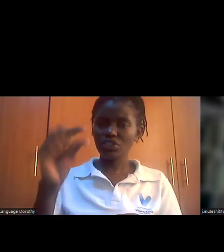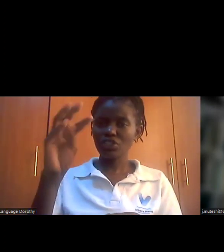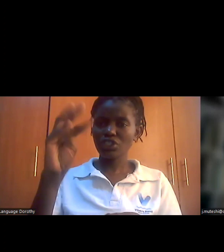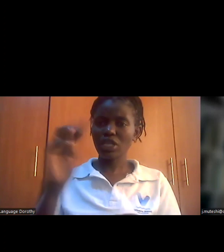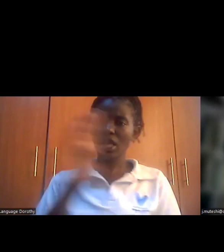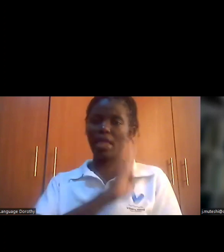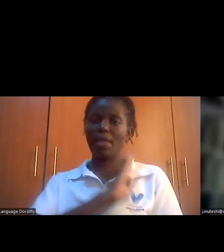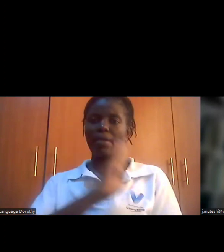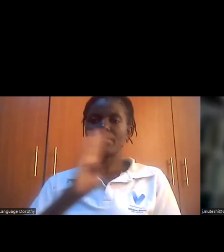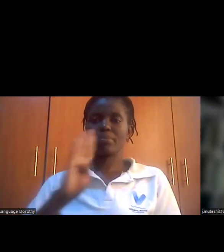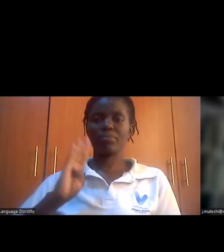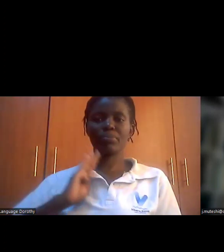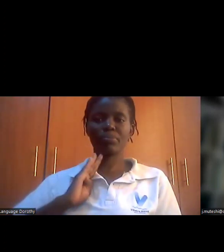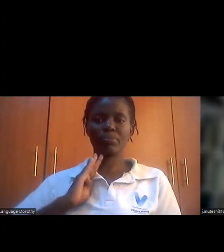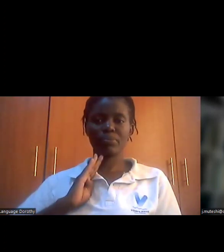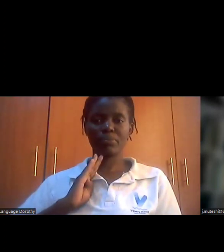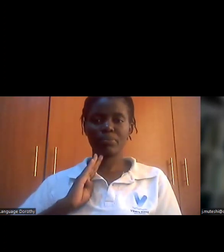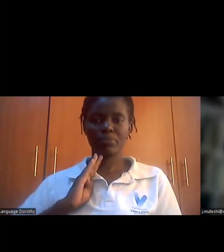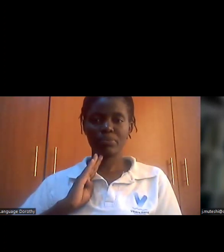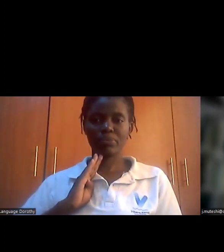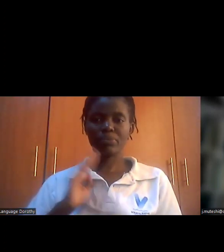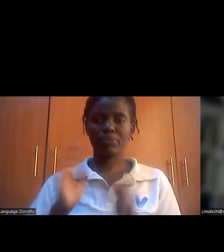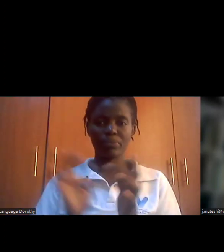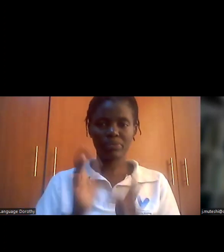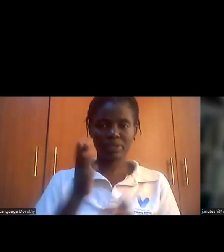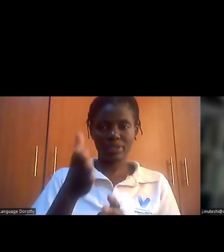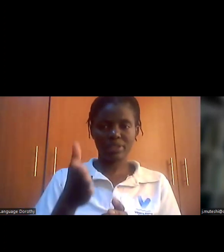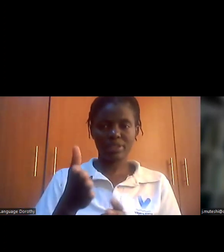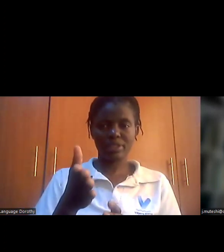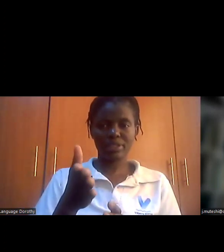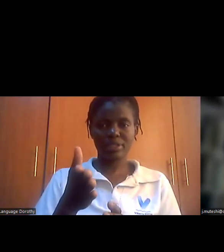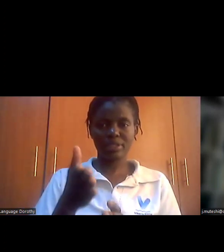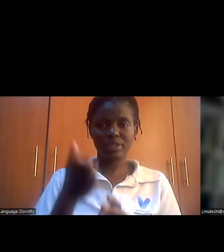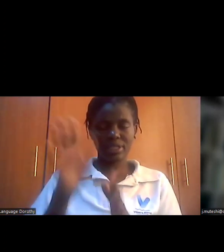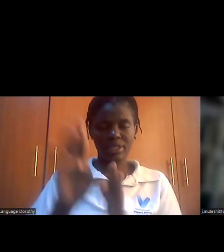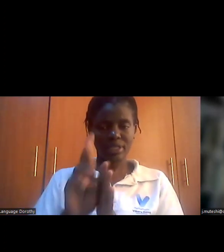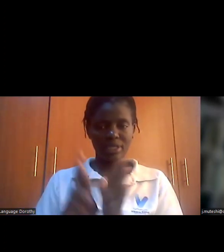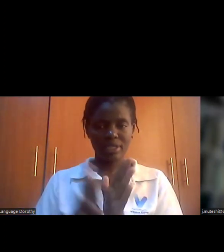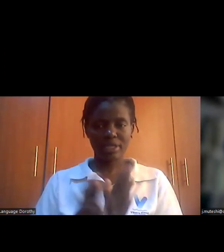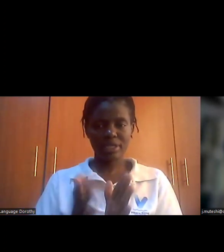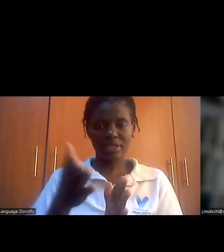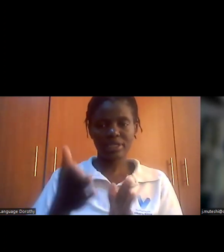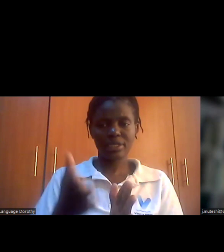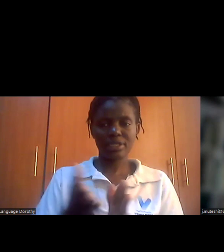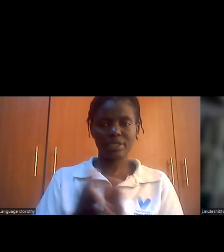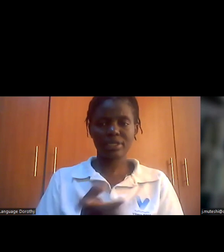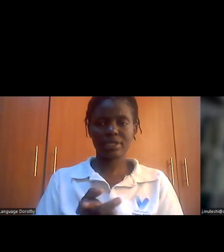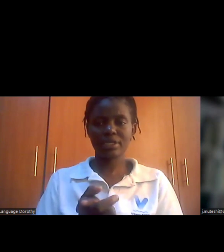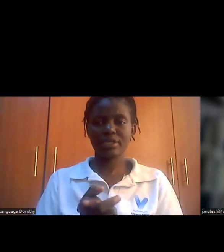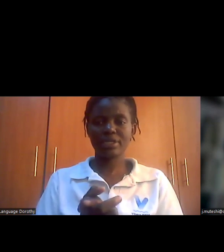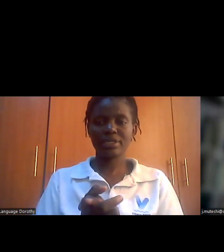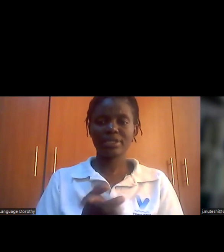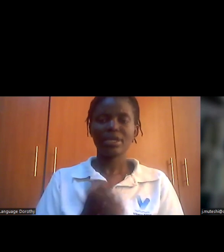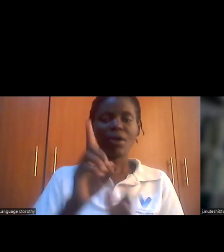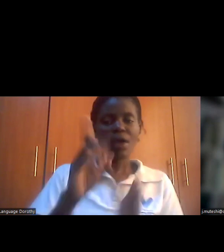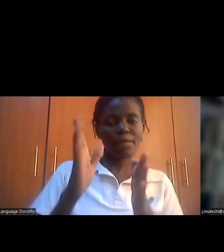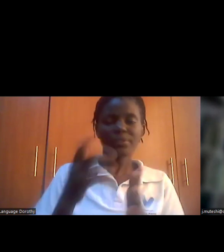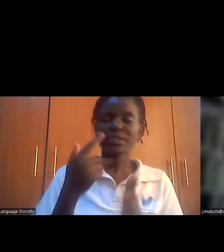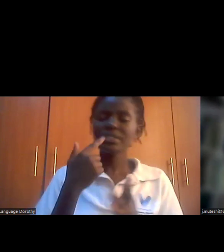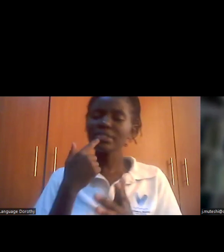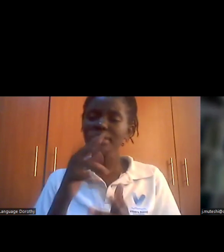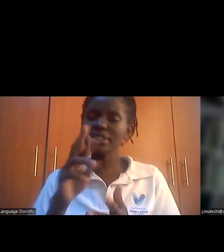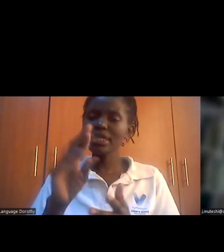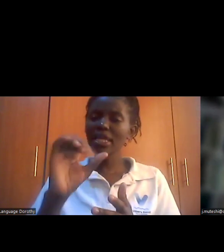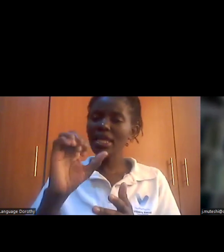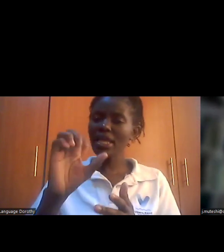download some manuals from there. Ezioma says, Ngina, you are already an advocate, and congratulations for